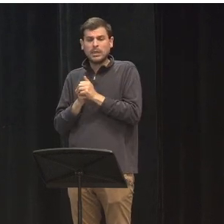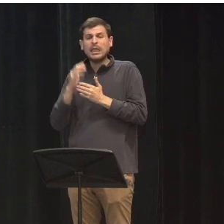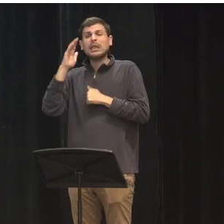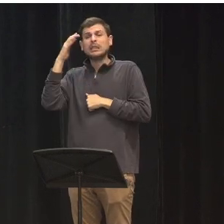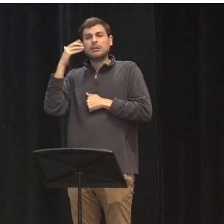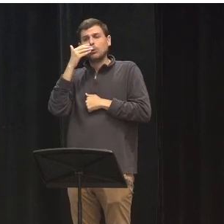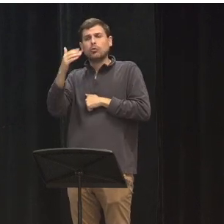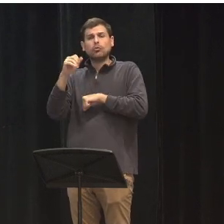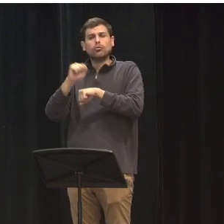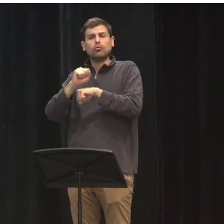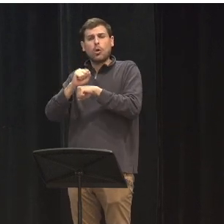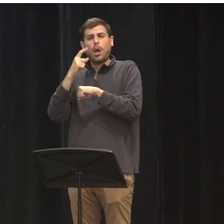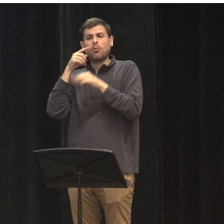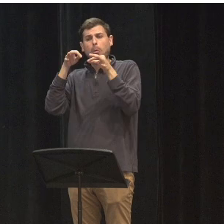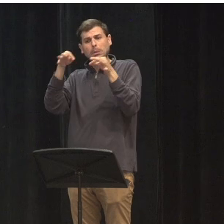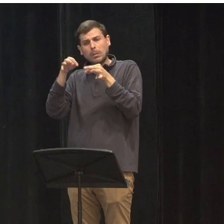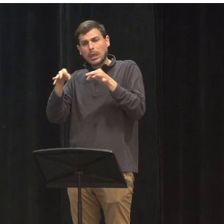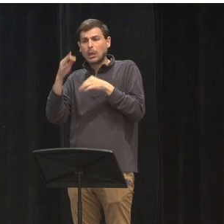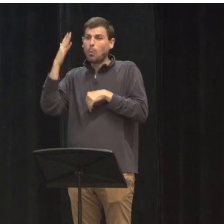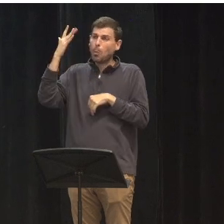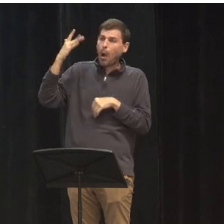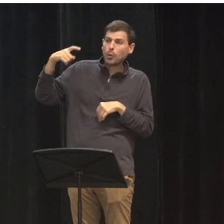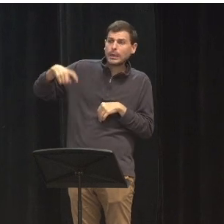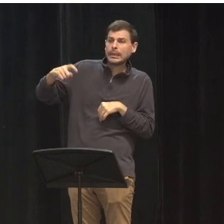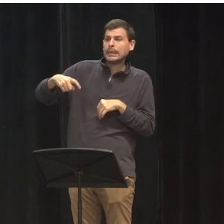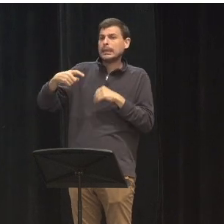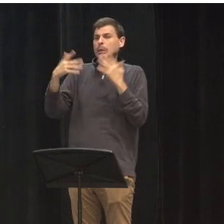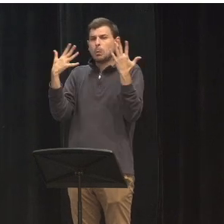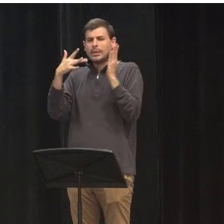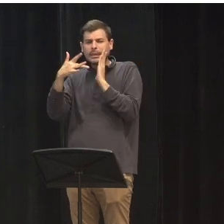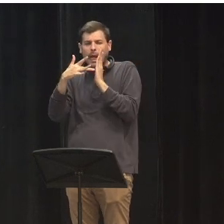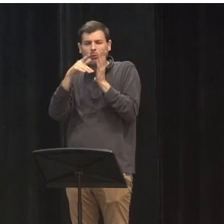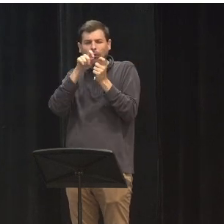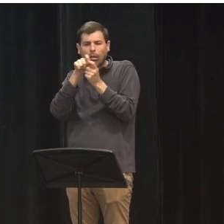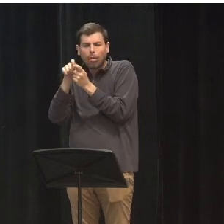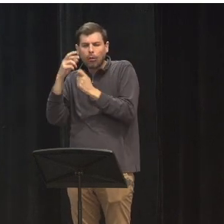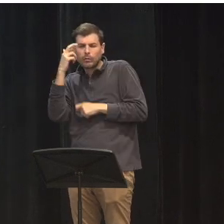out the need for the project and the technical bases for